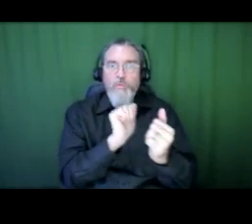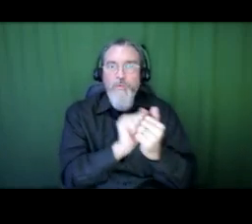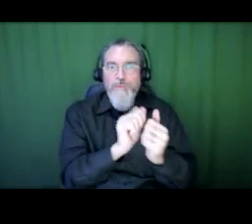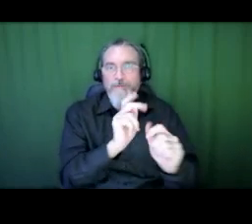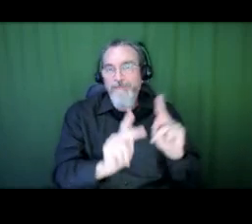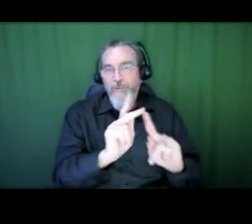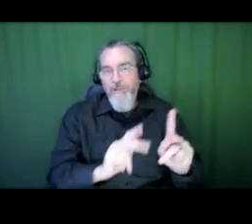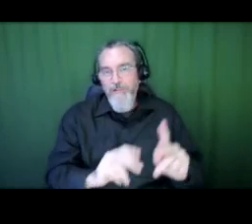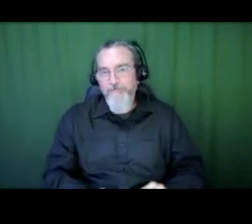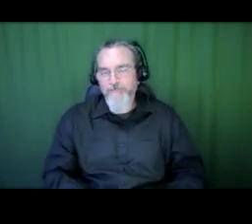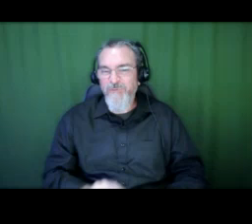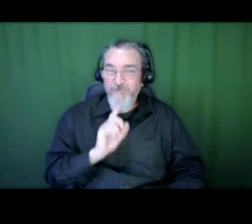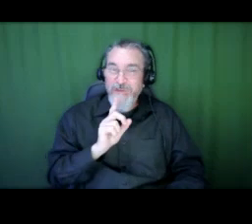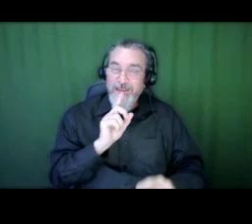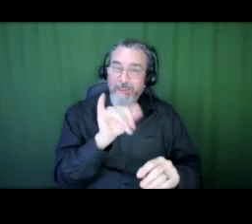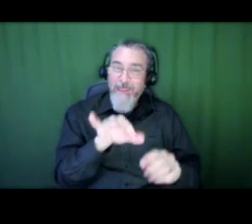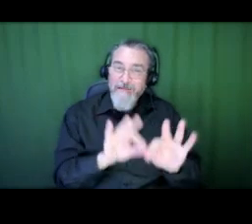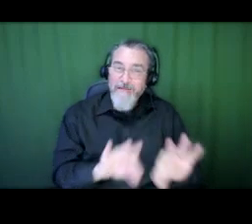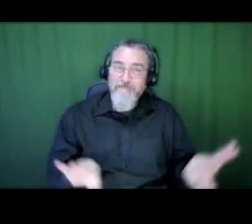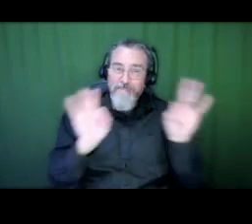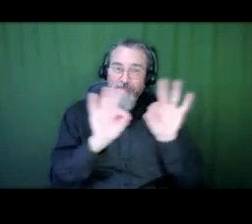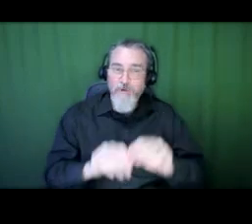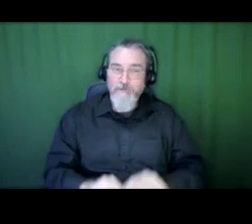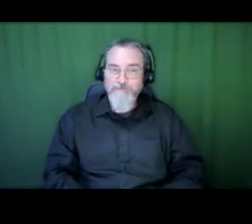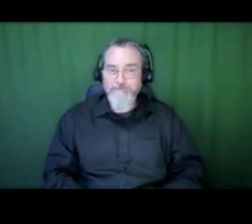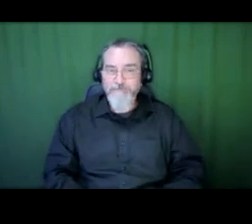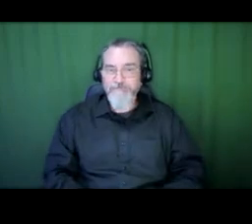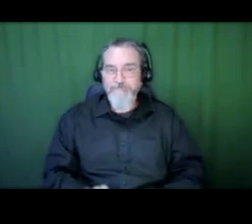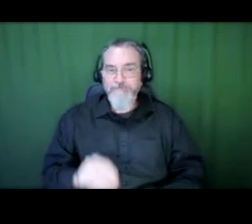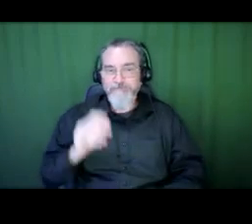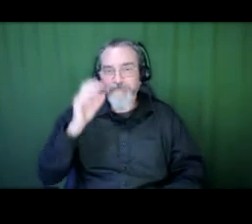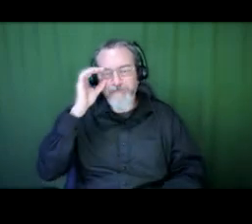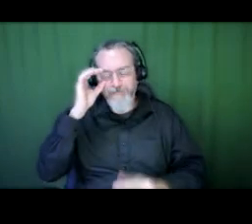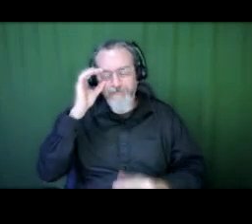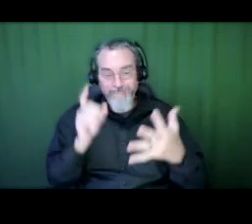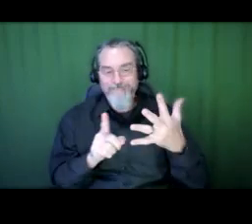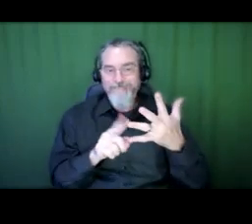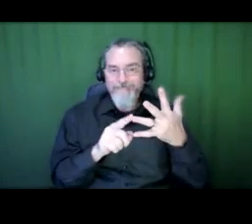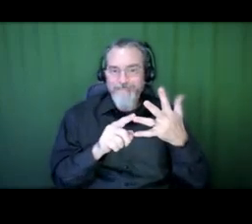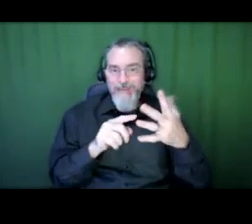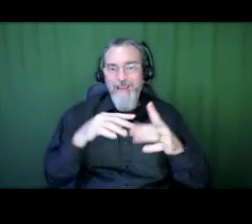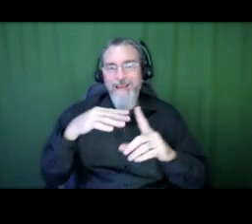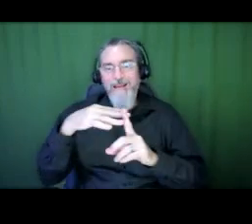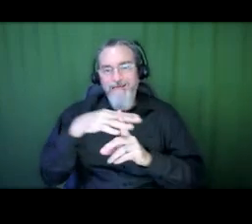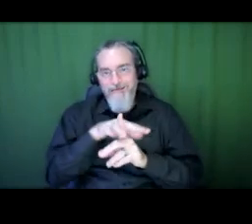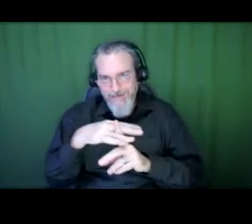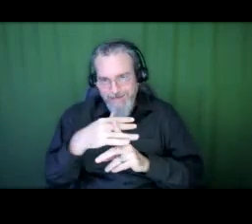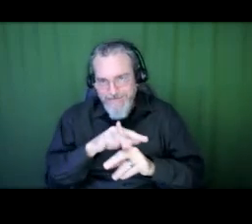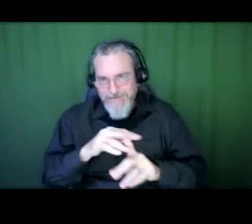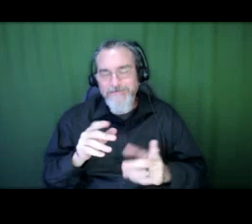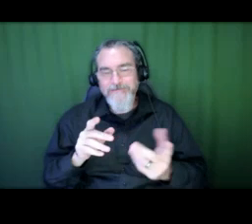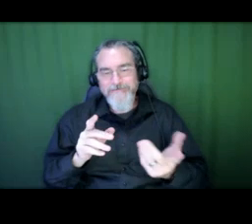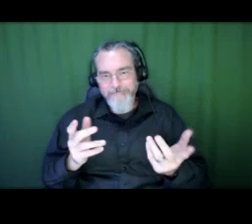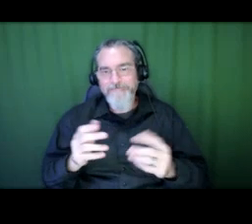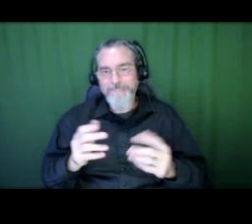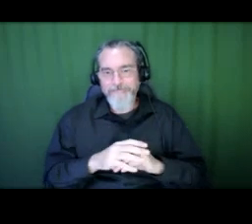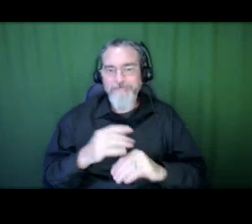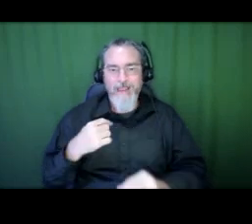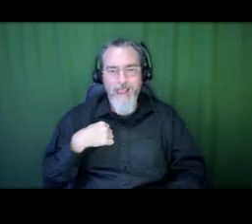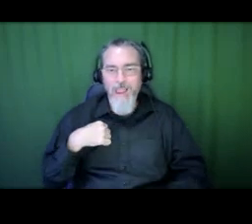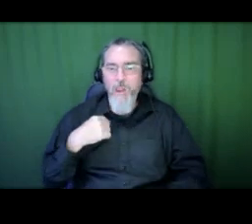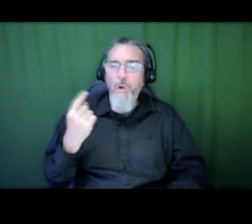are, is really important. This is all about context. And I always find, and I'm